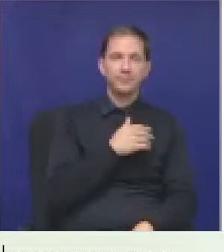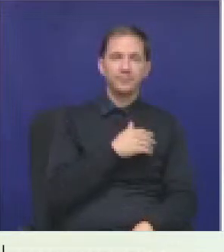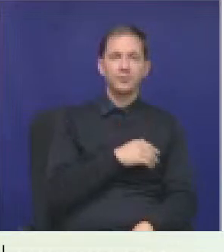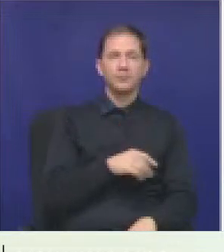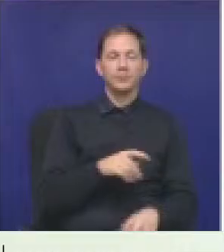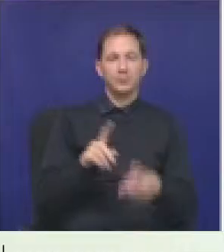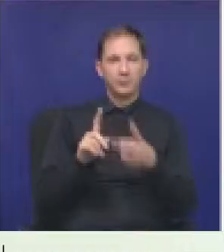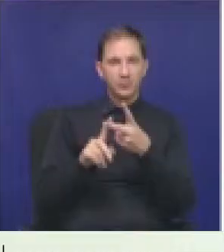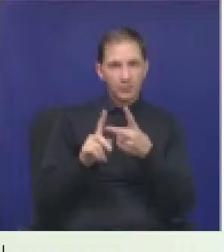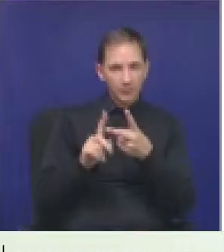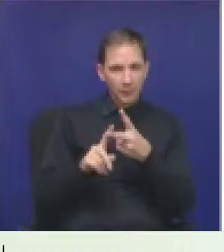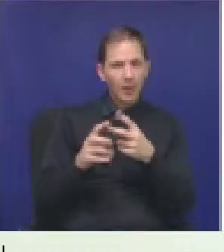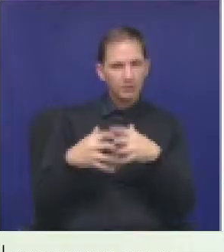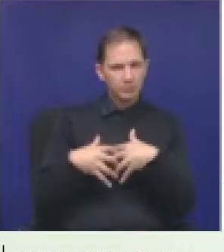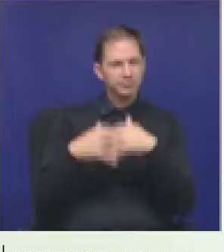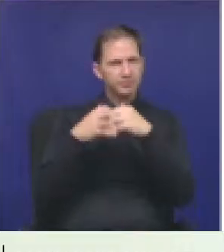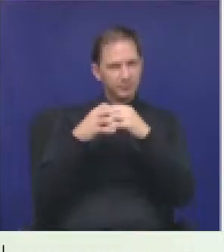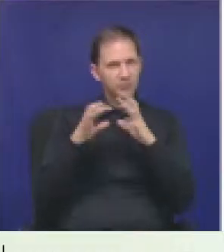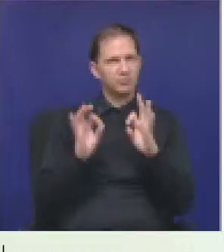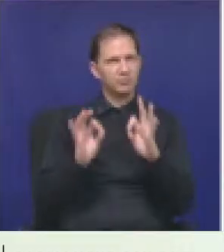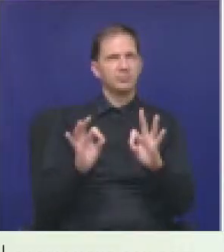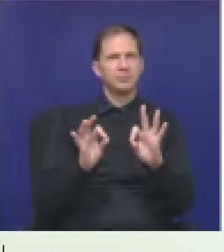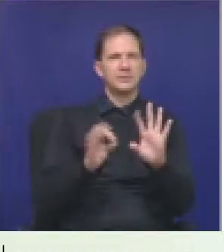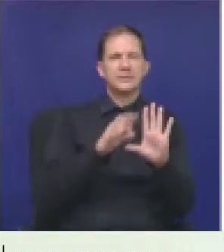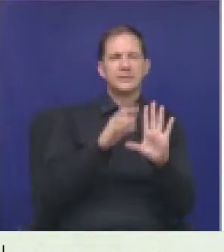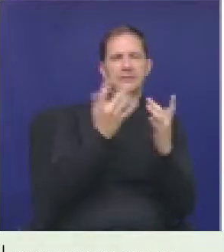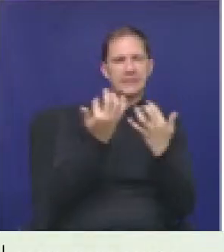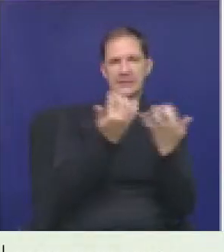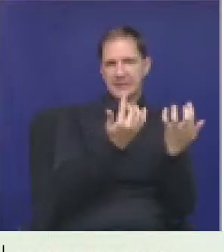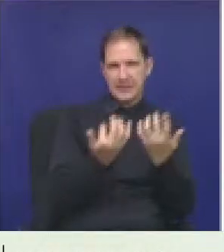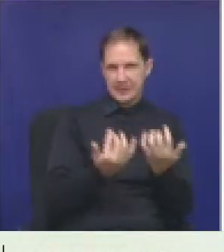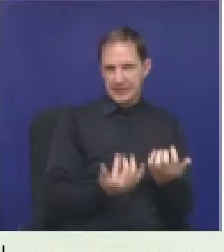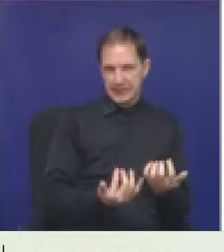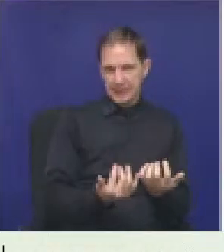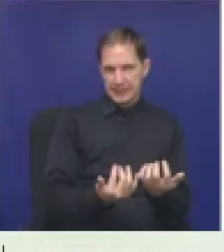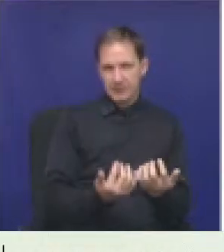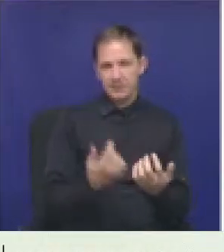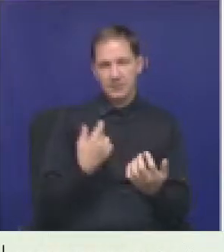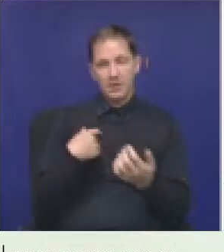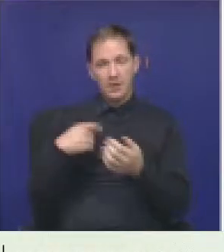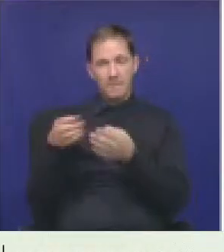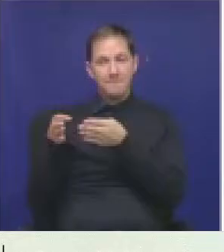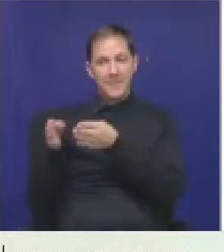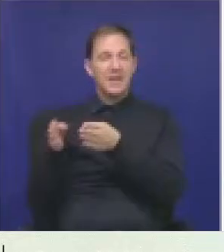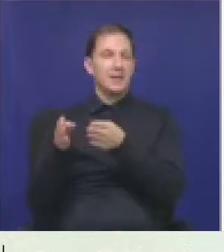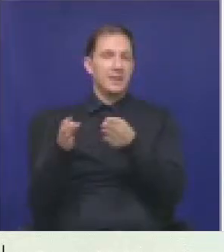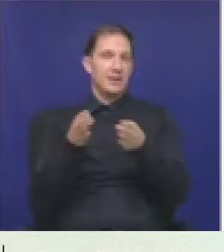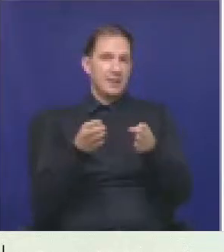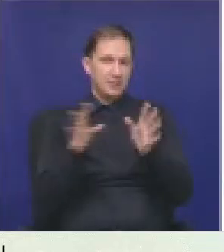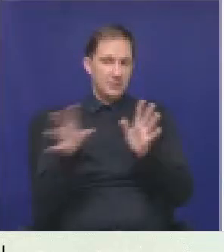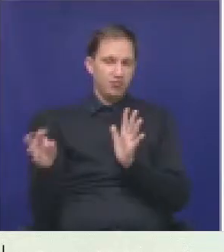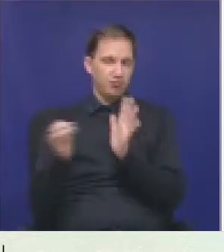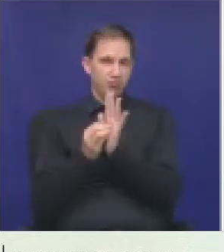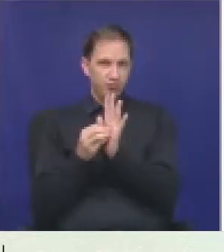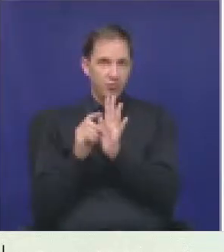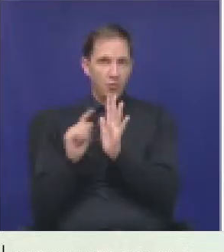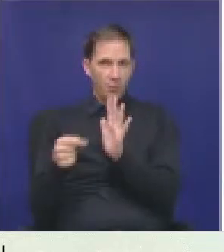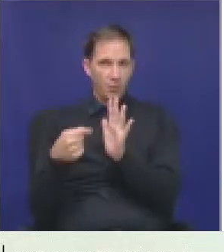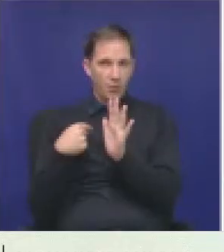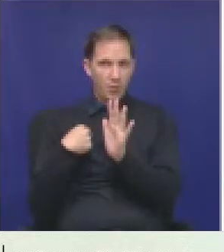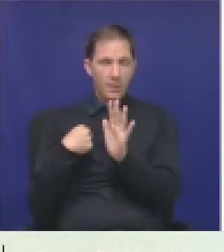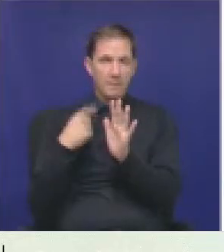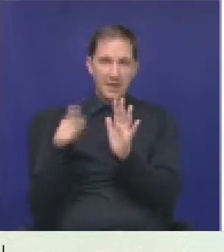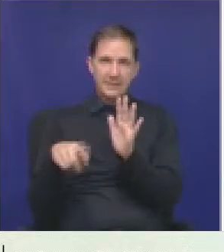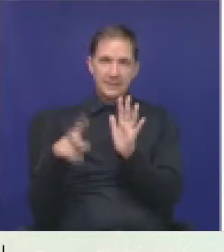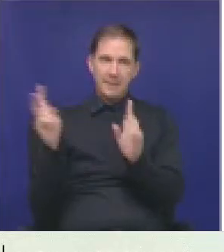in producing official statistics, introducing web-based data collection methods in our economic statistics program, applying data science and